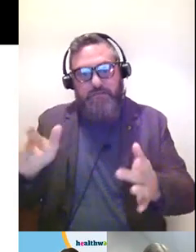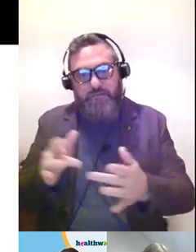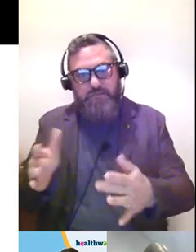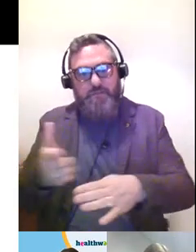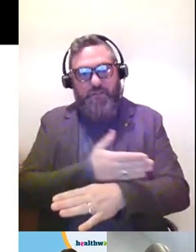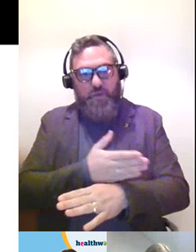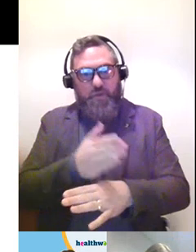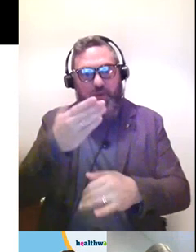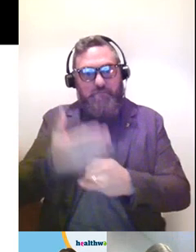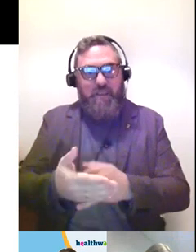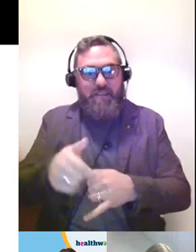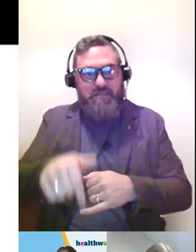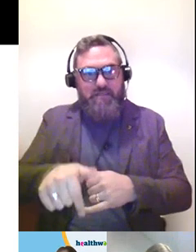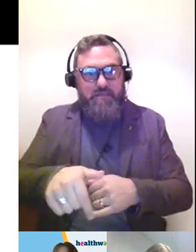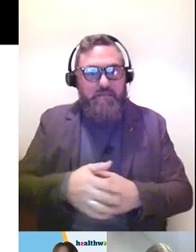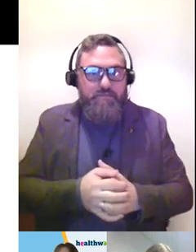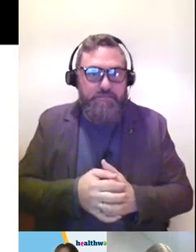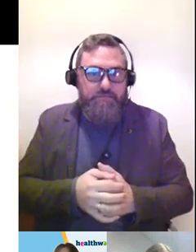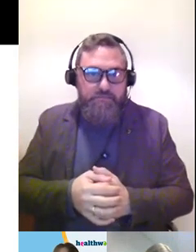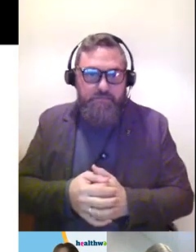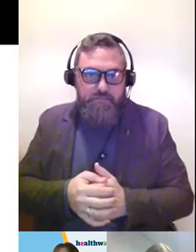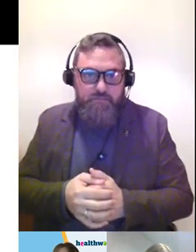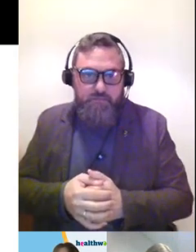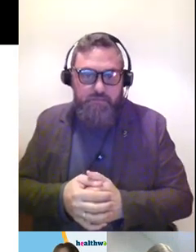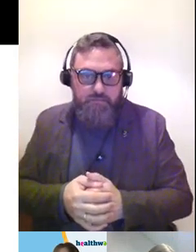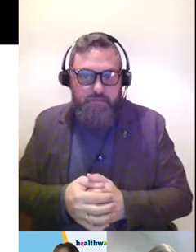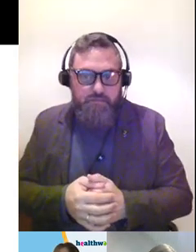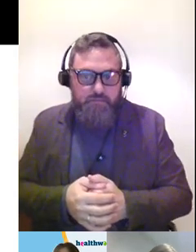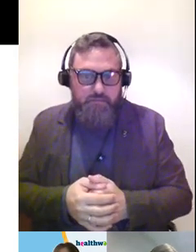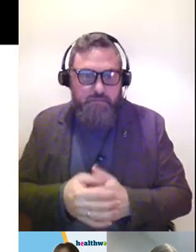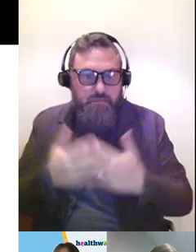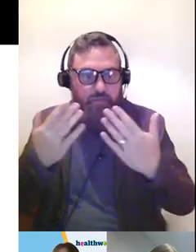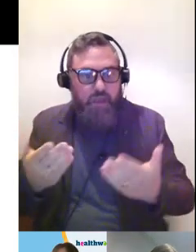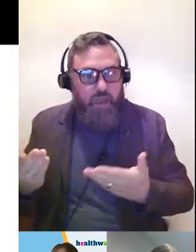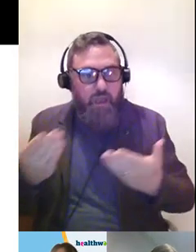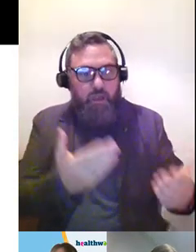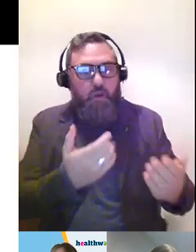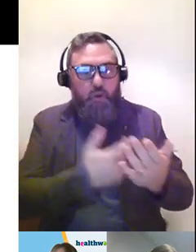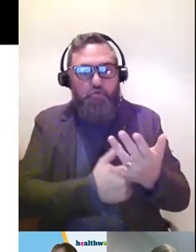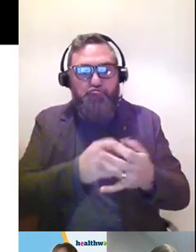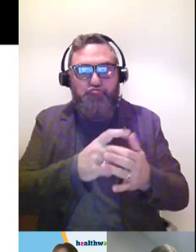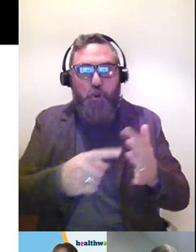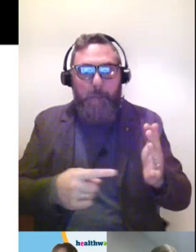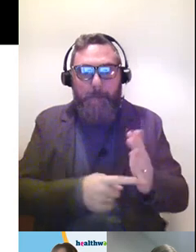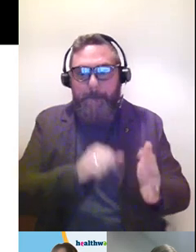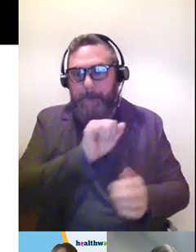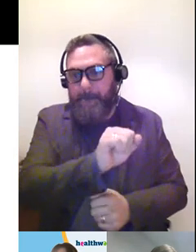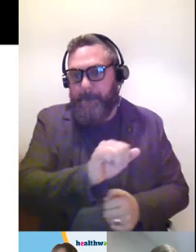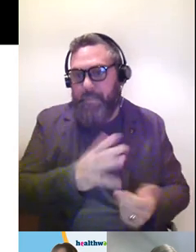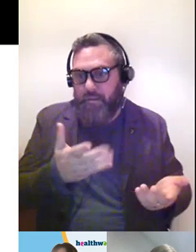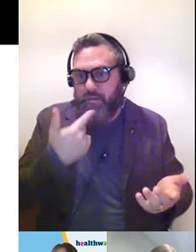meeting. But if we could now lead with Rob's presentation.